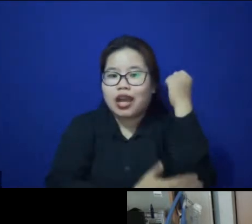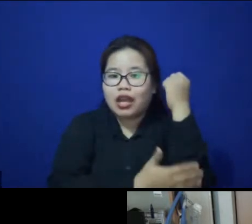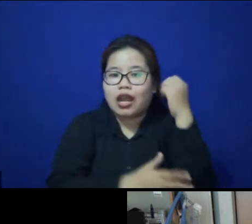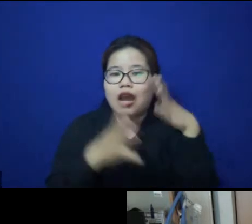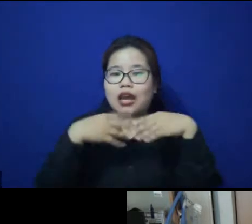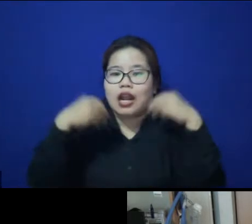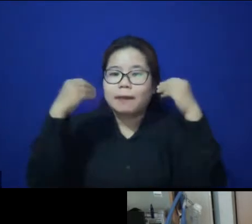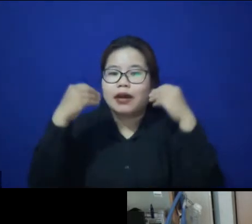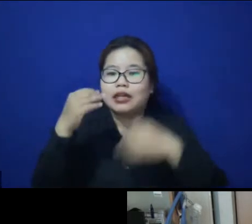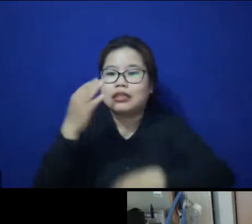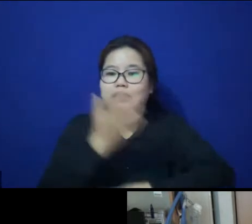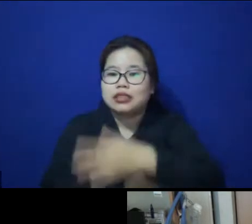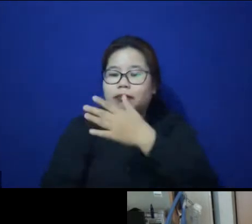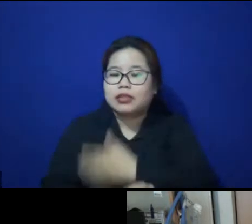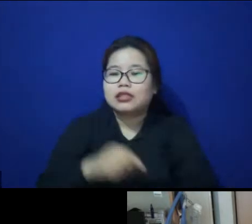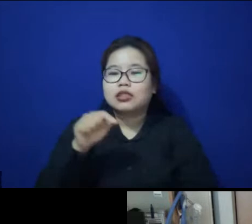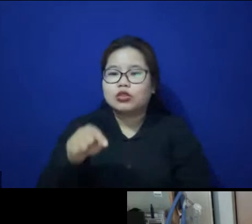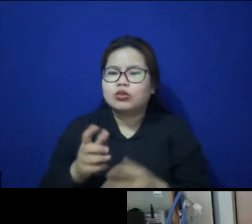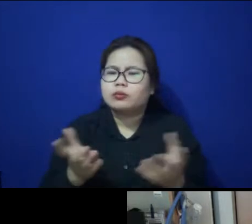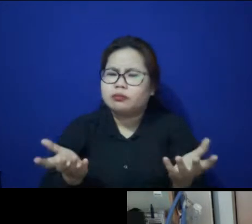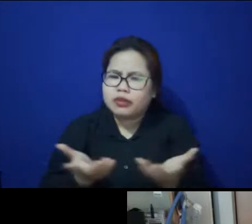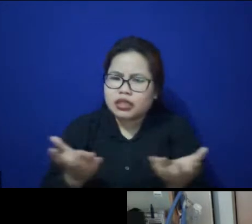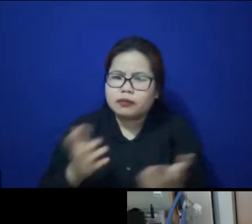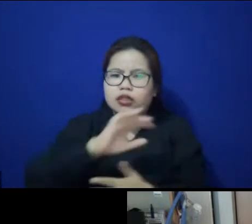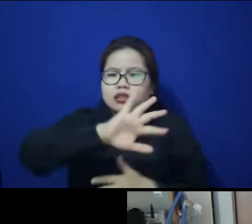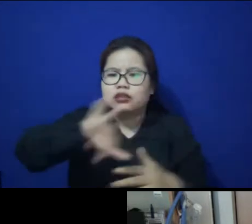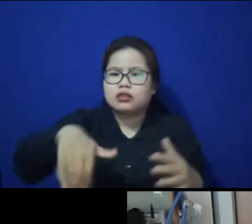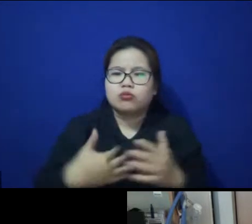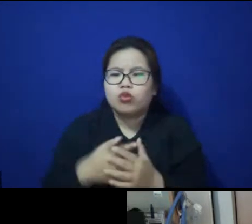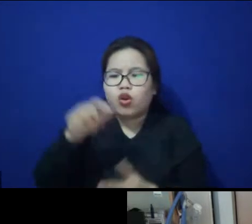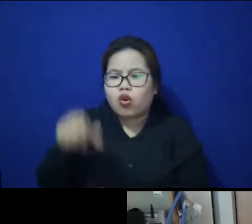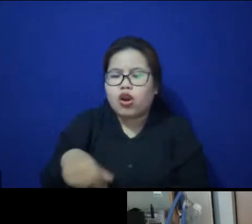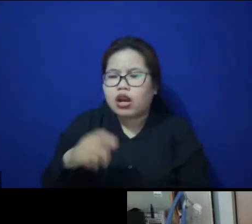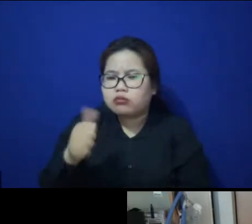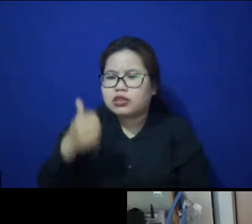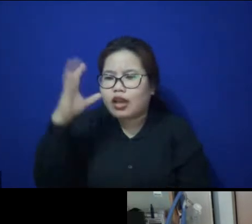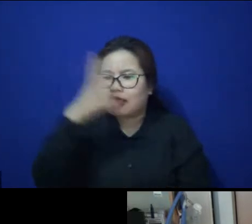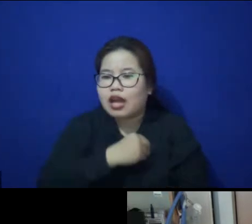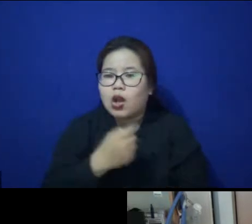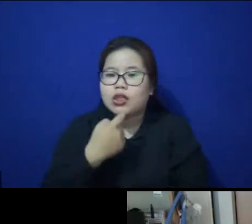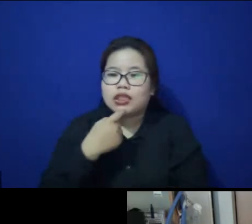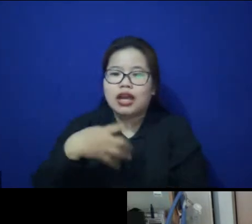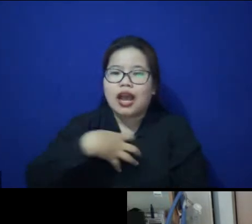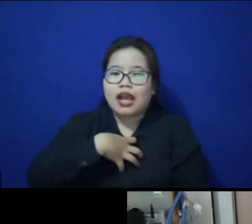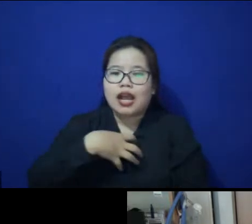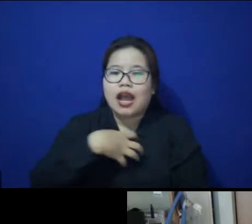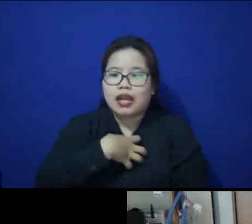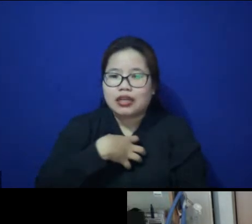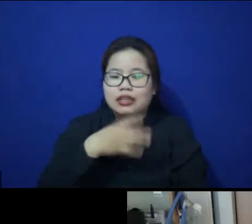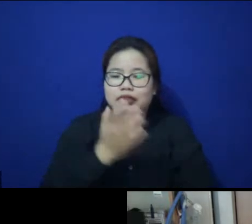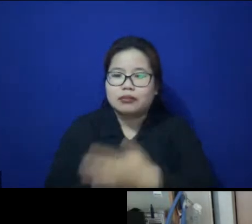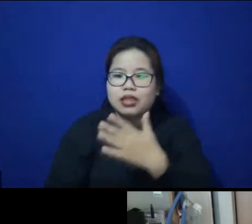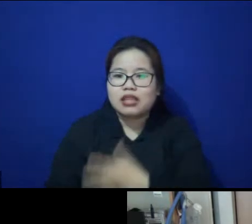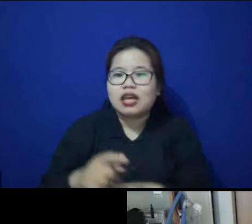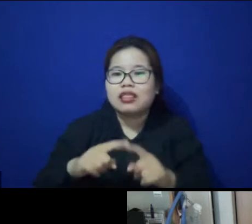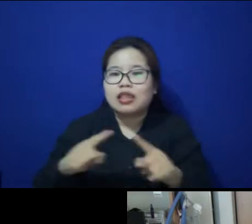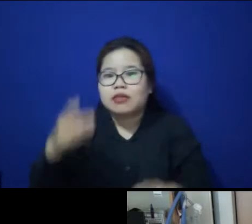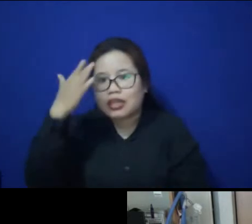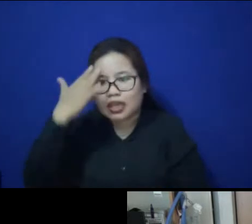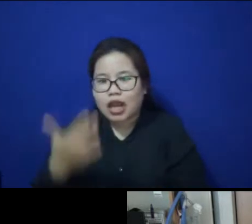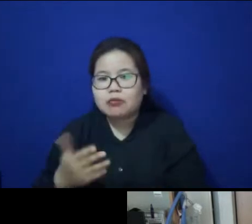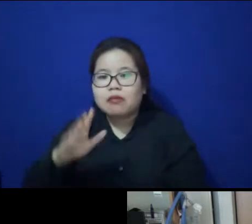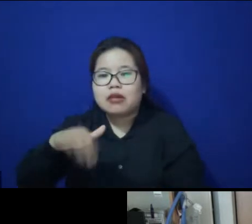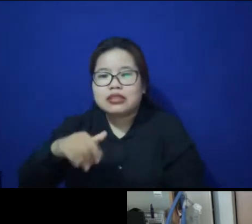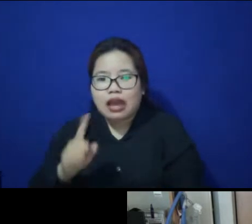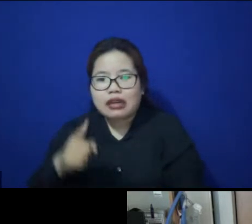are already aware about disability rights. So she asked you why we still have a stigma from your story